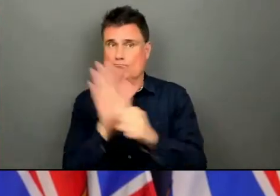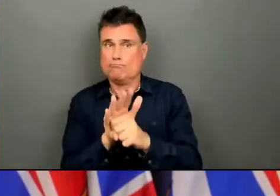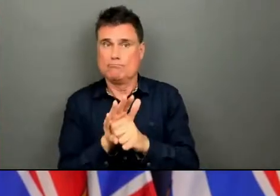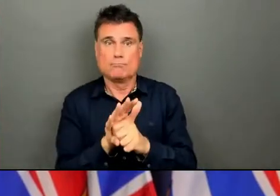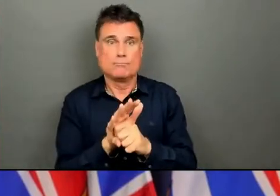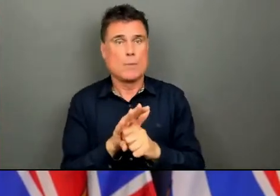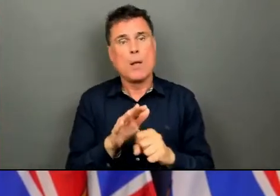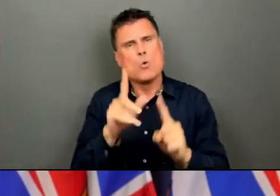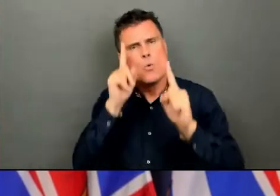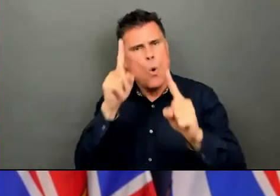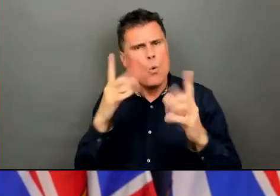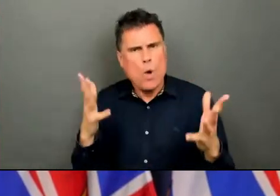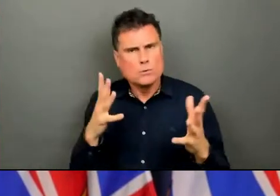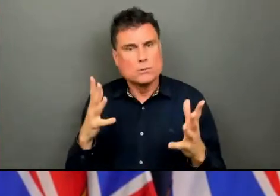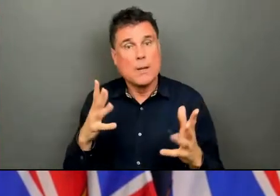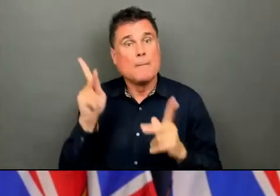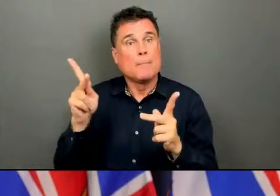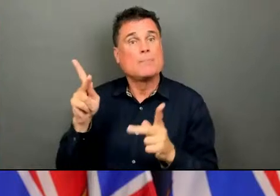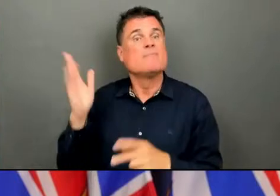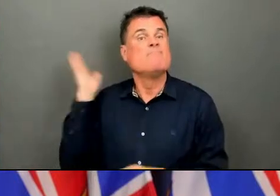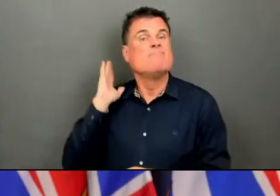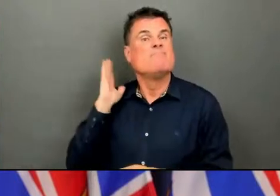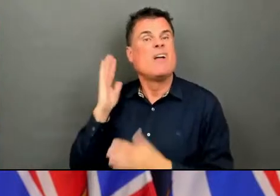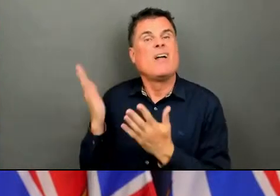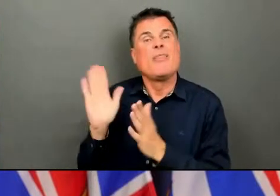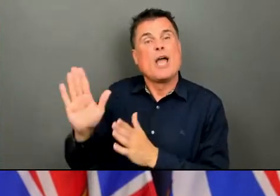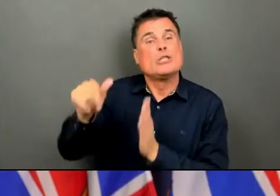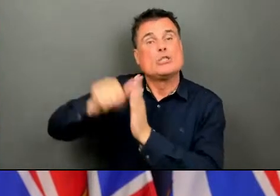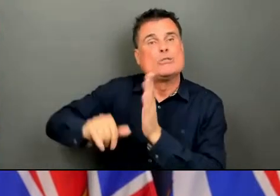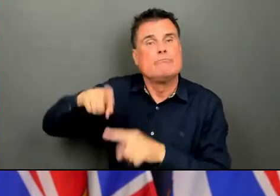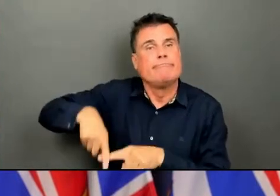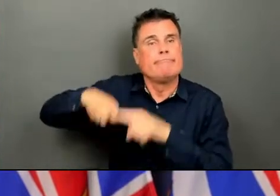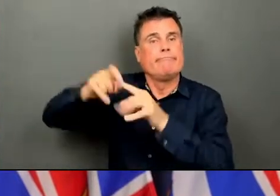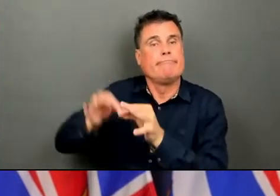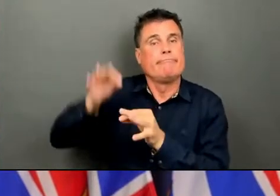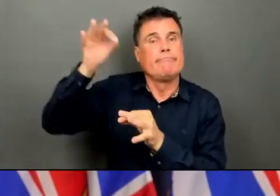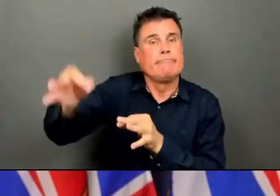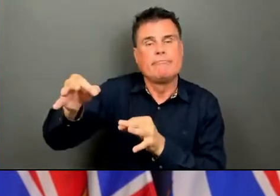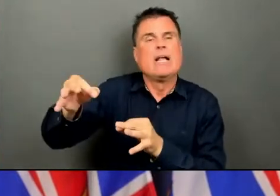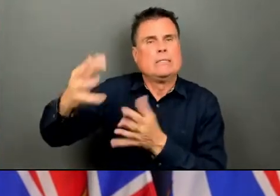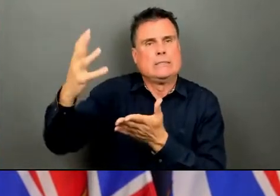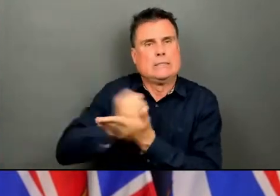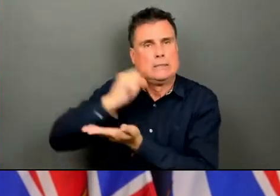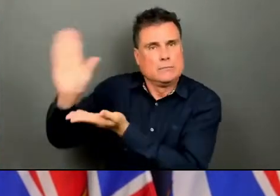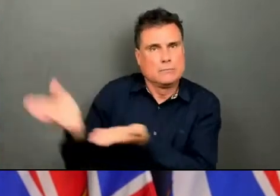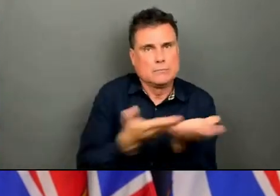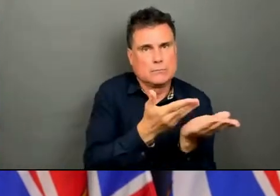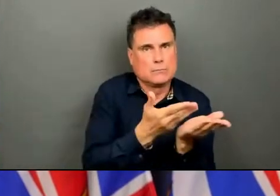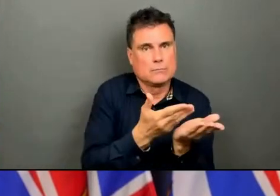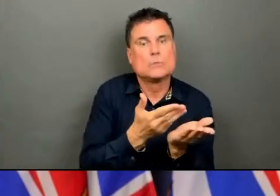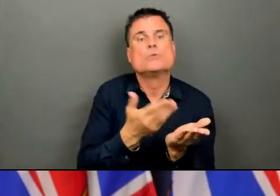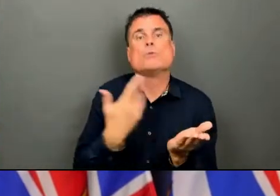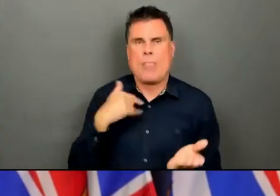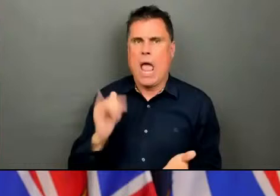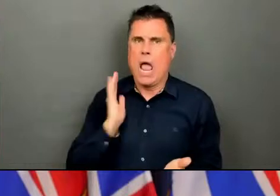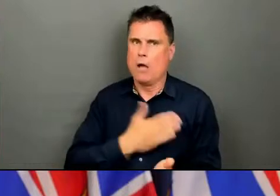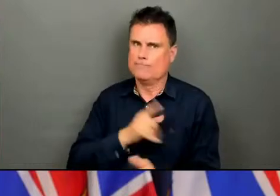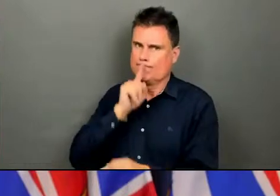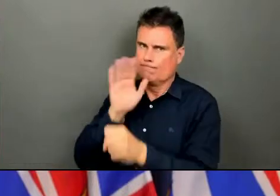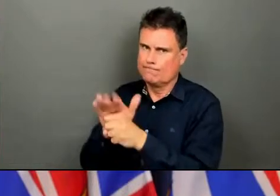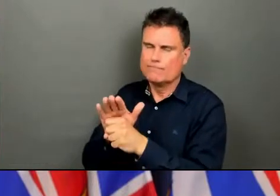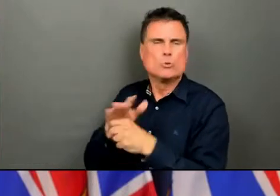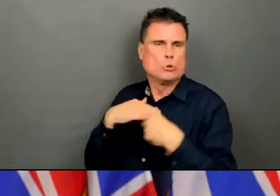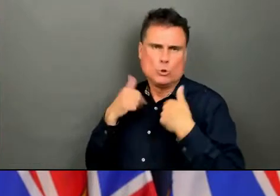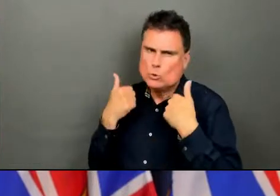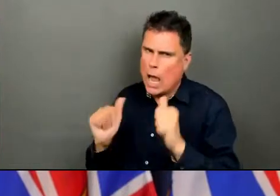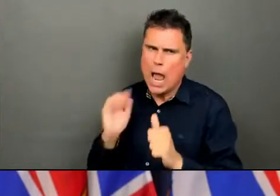surgeries were postponed. That commitment is clear, that we are going to do everything we can to get